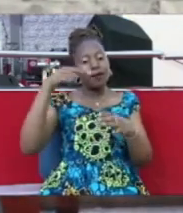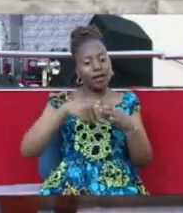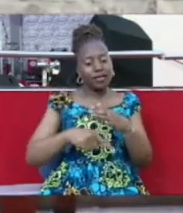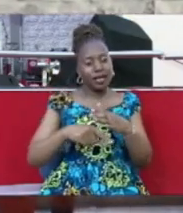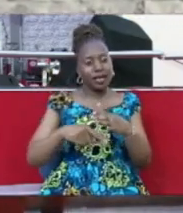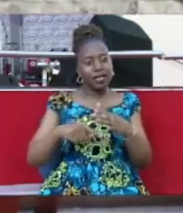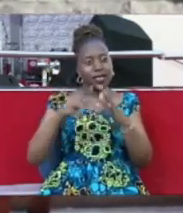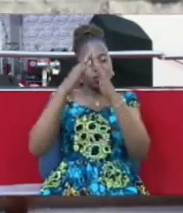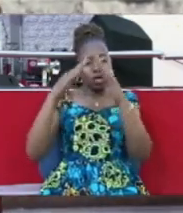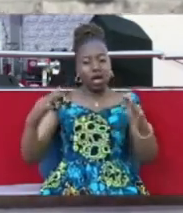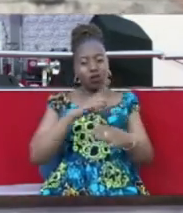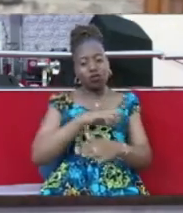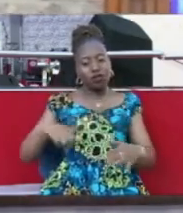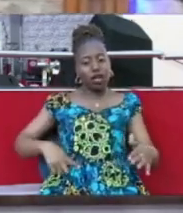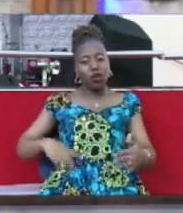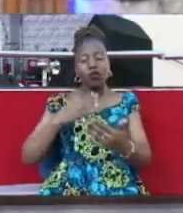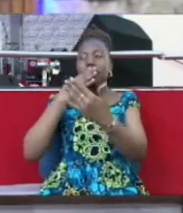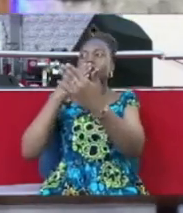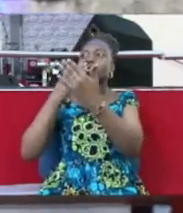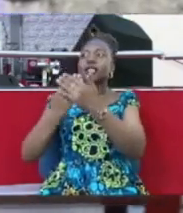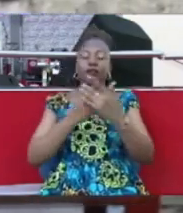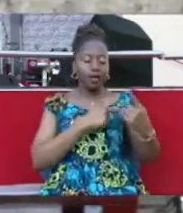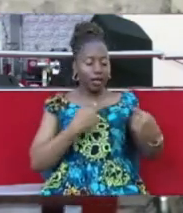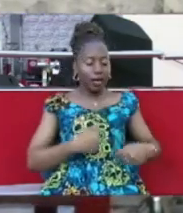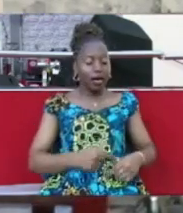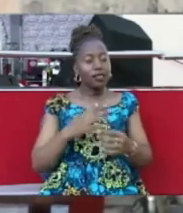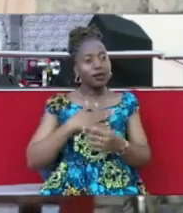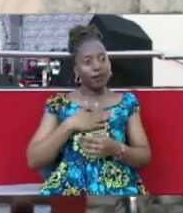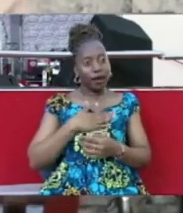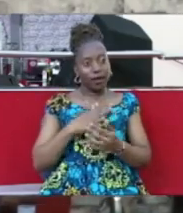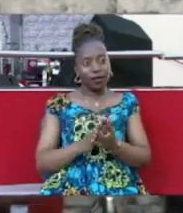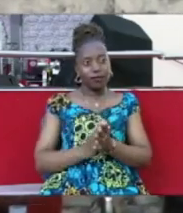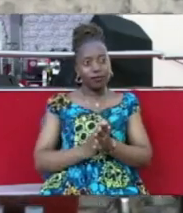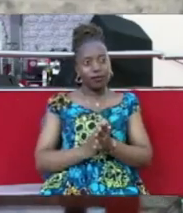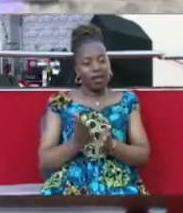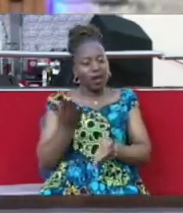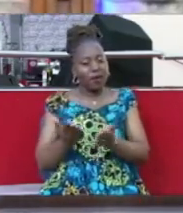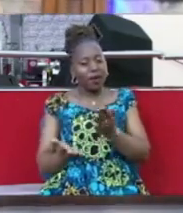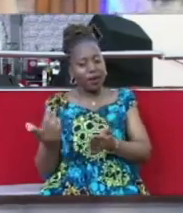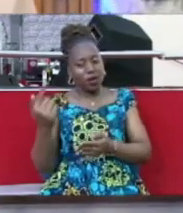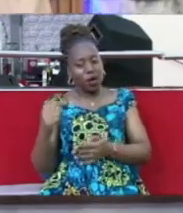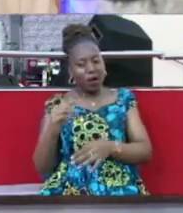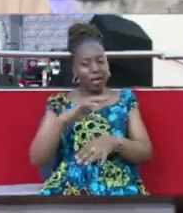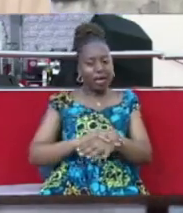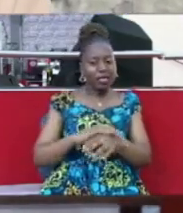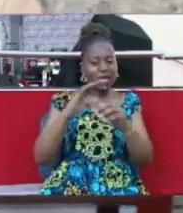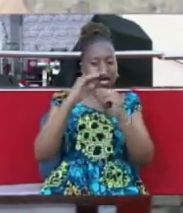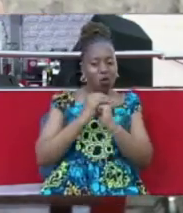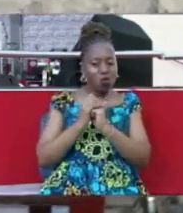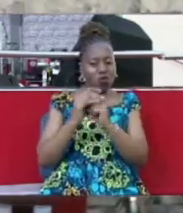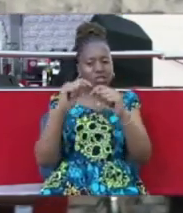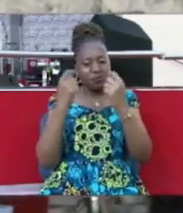Lord's house with thanksgiving in my heart. Whether you come and find the worship team or not,